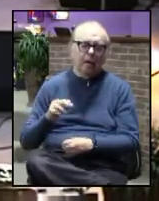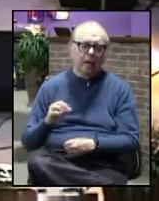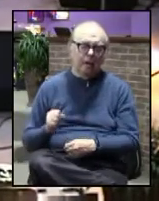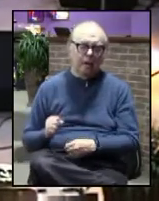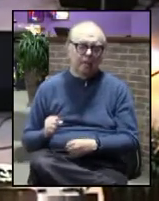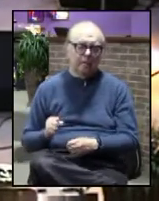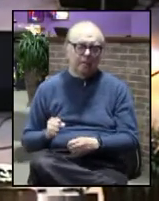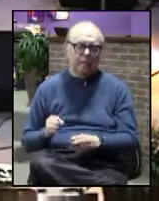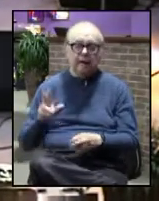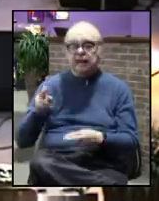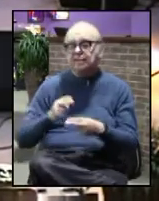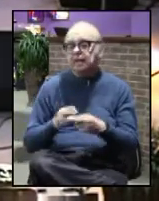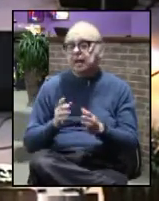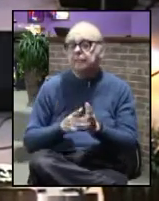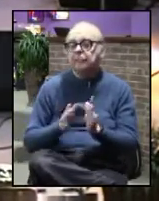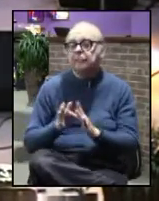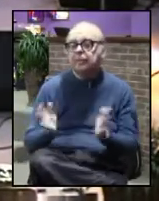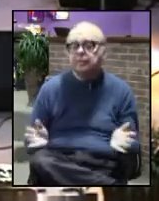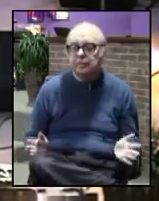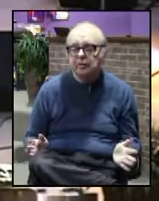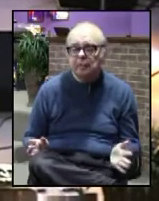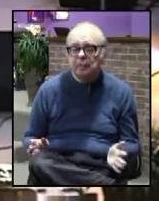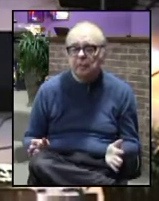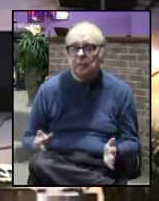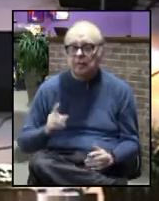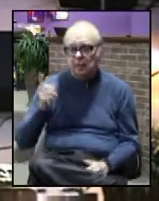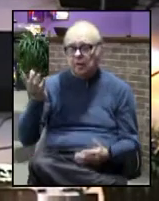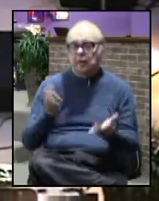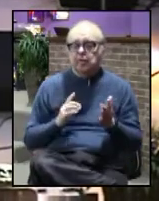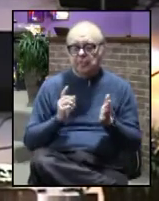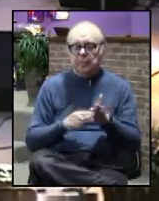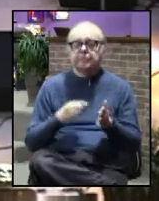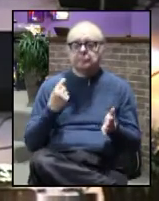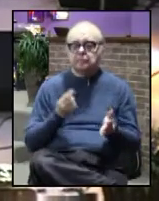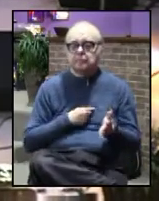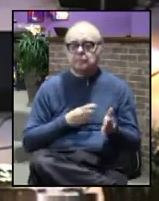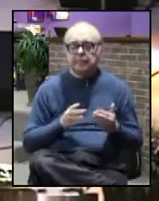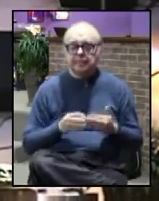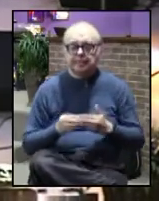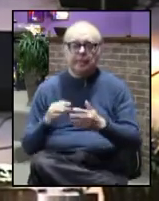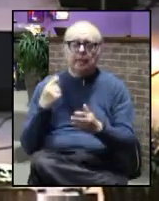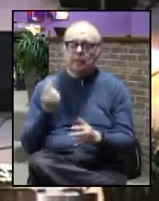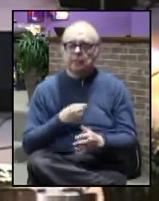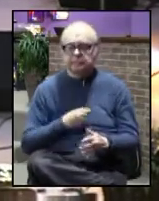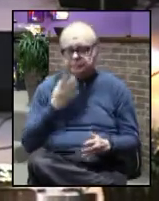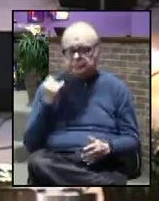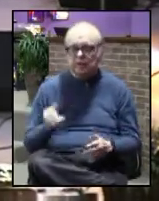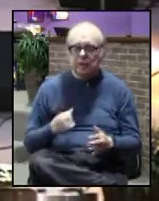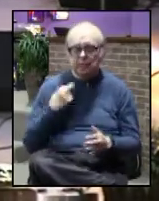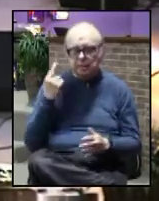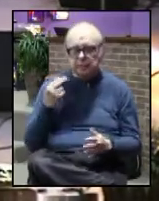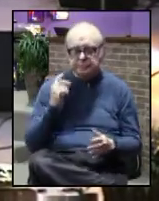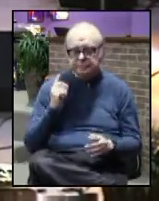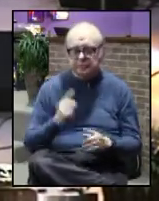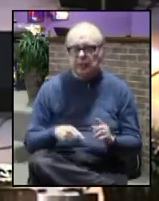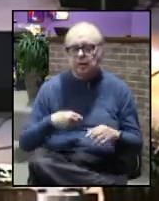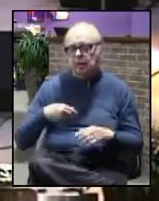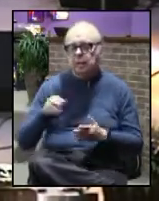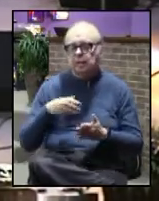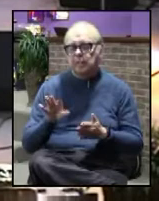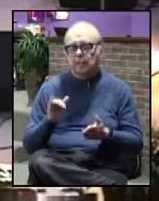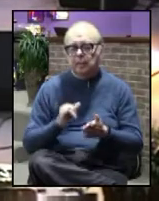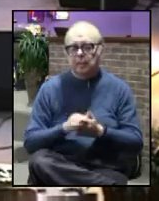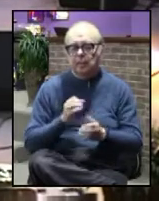His name is Jesus. And He wants to show us and direct us. Because the reason that we can't reject